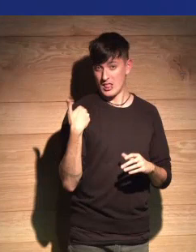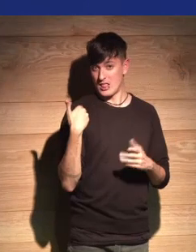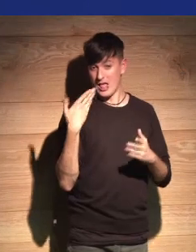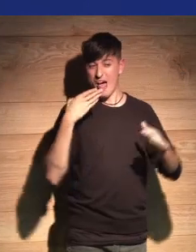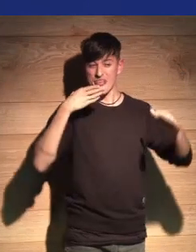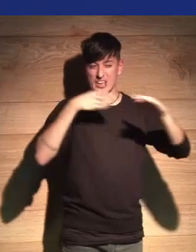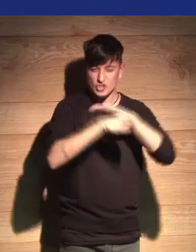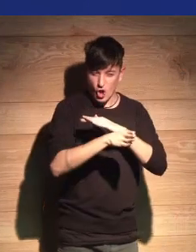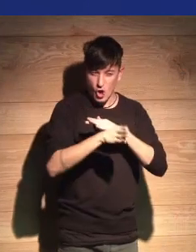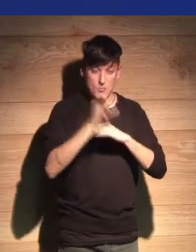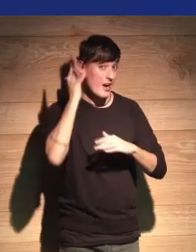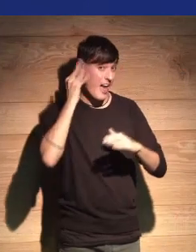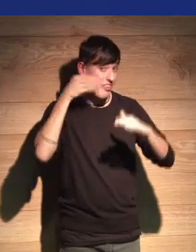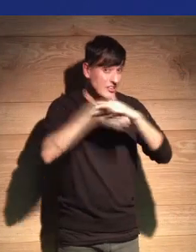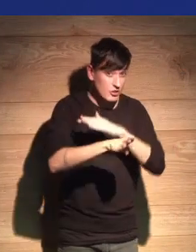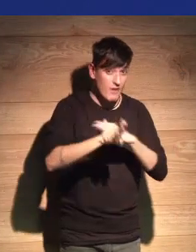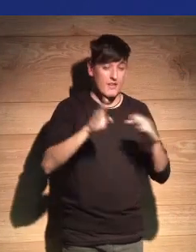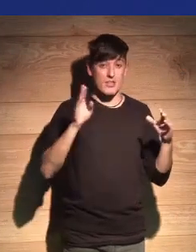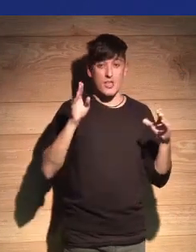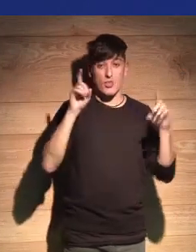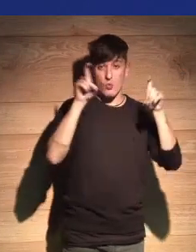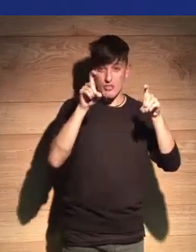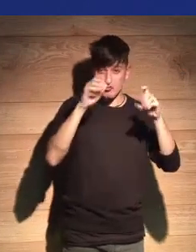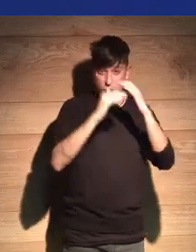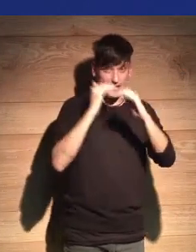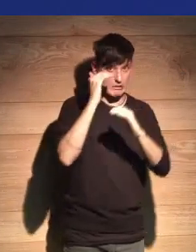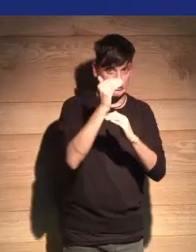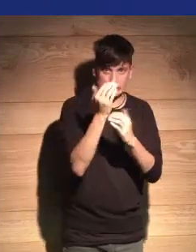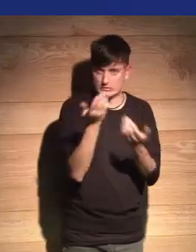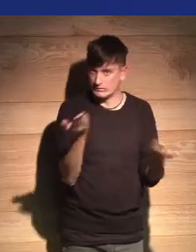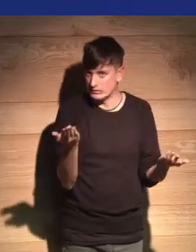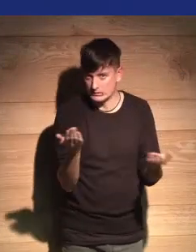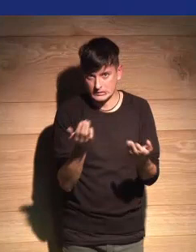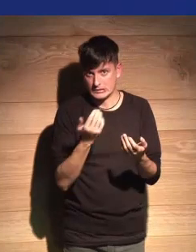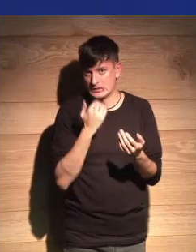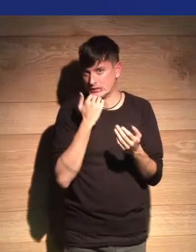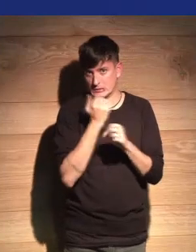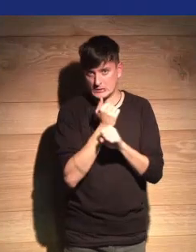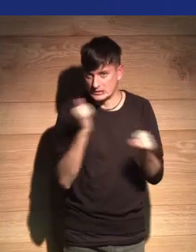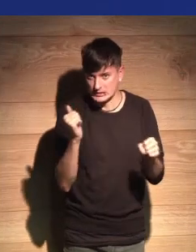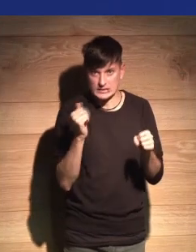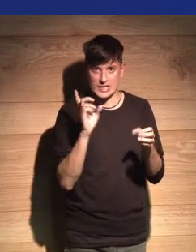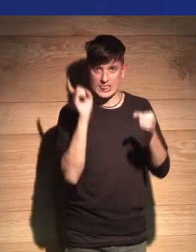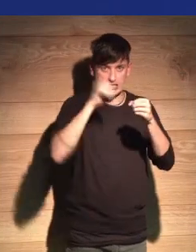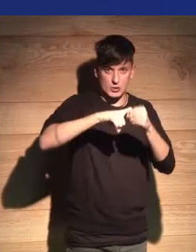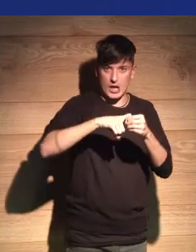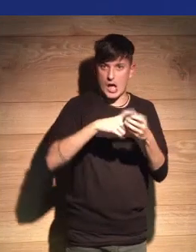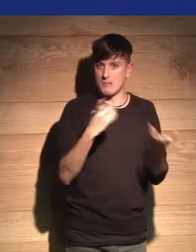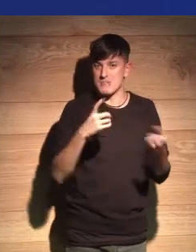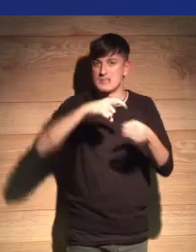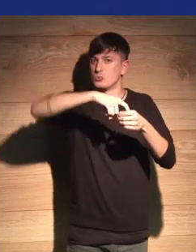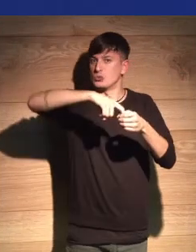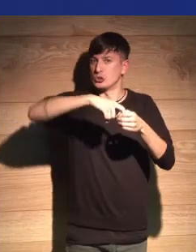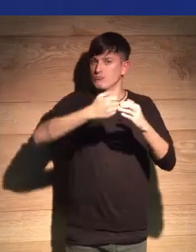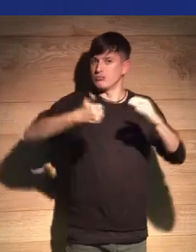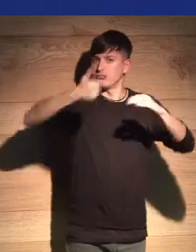access of women to higher education was limited. Presence of women in managerial